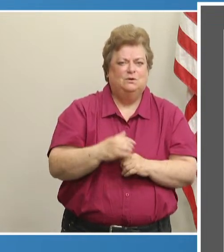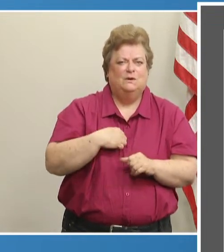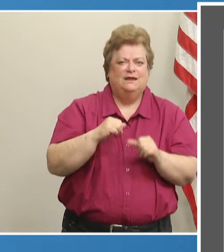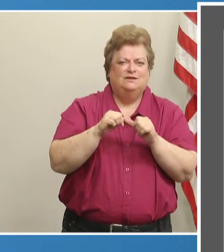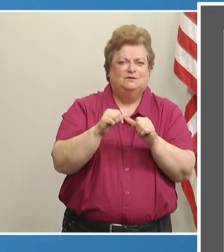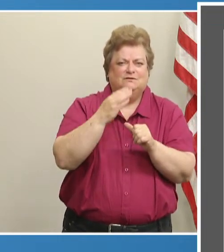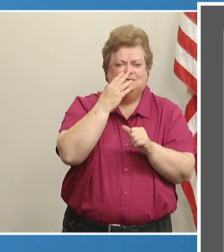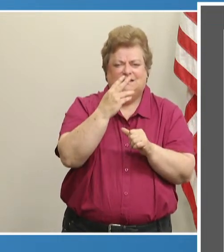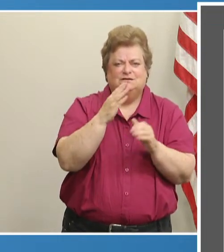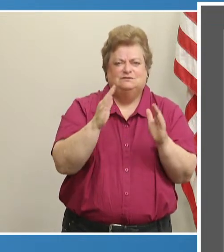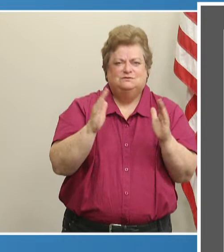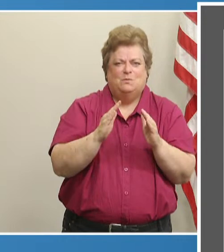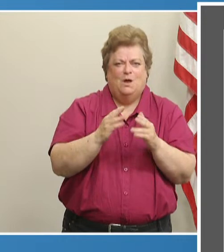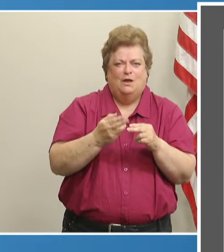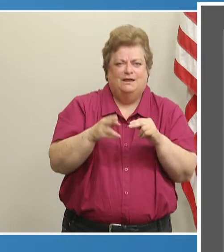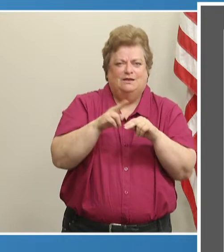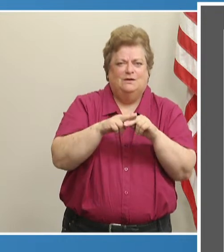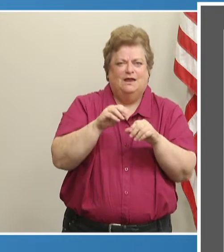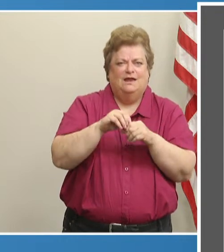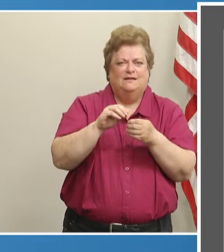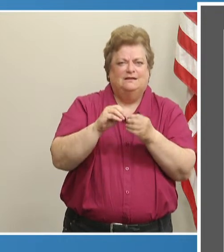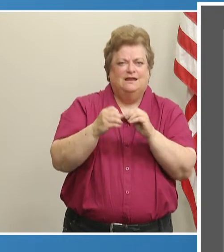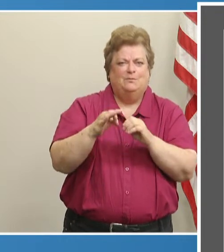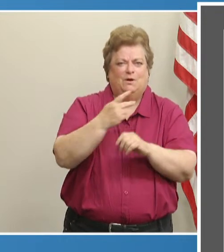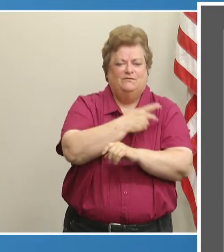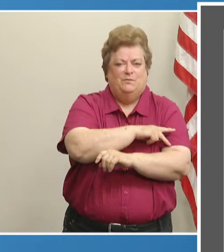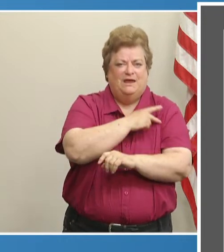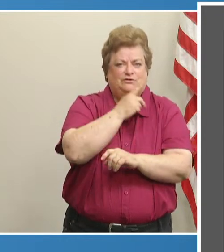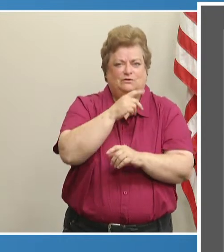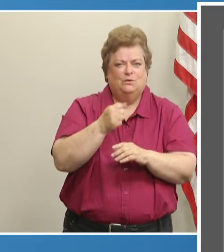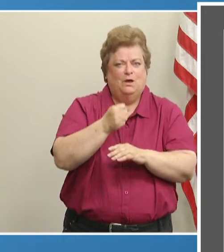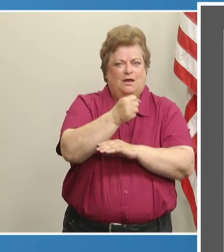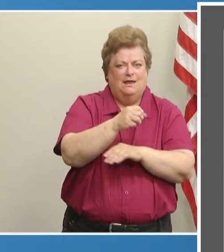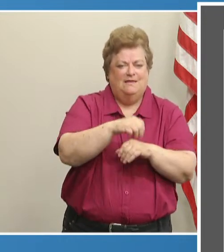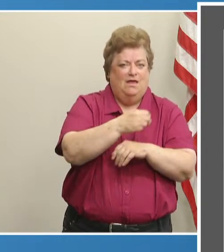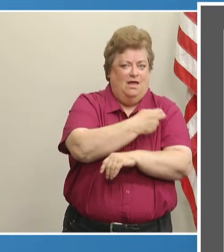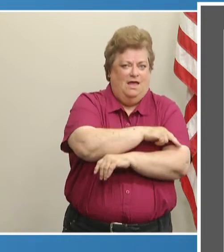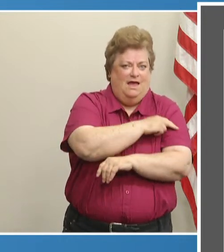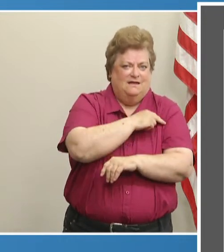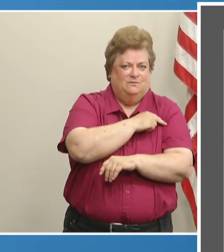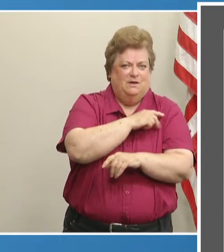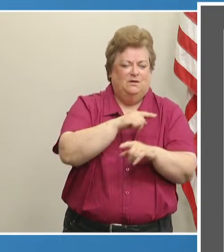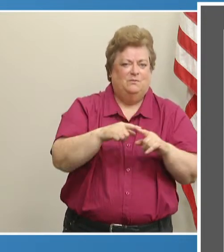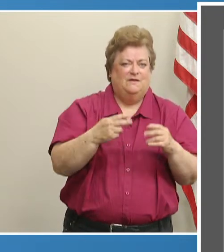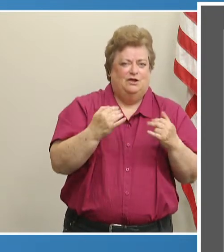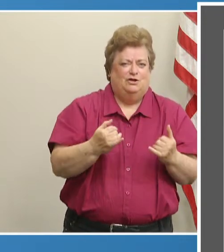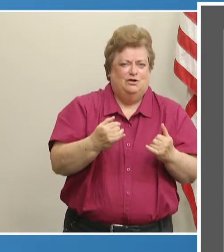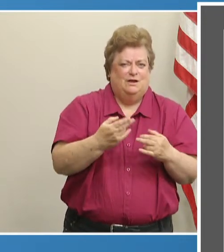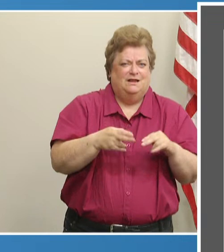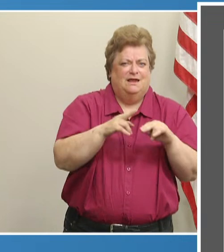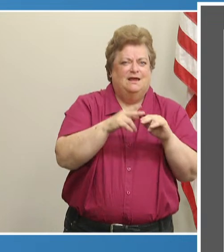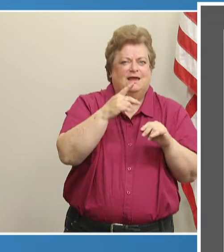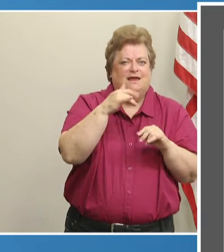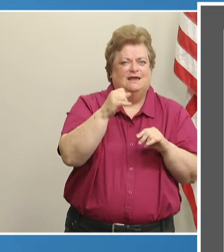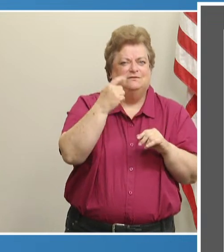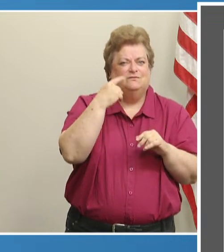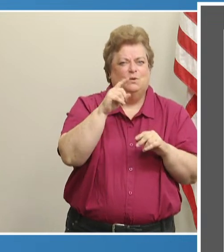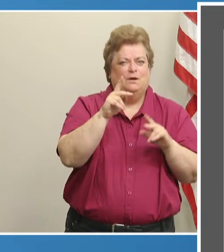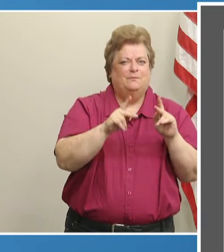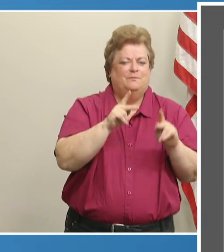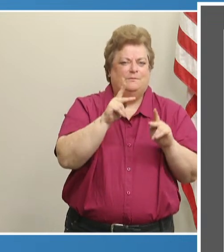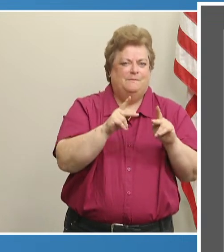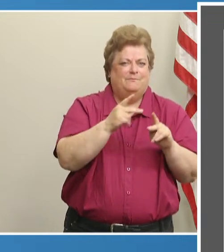see a small increase in the number of COVID-19 patients hospitalized locally, but the current increase is mainly due to patients from